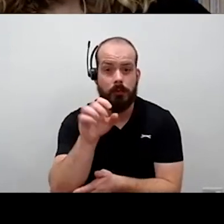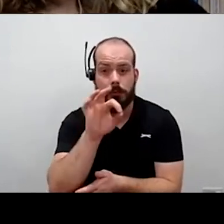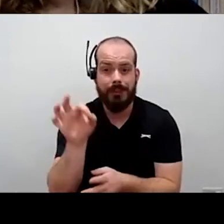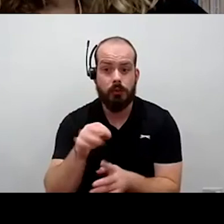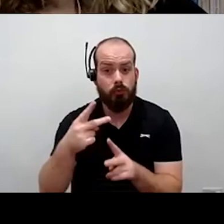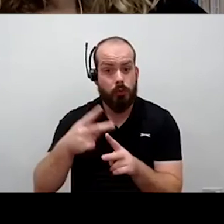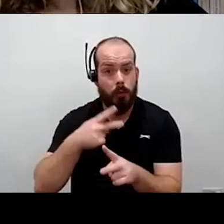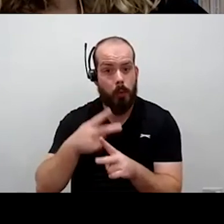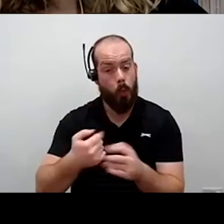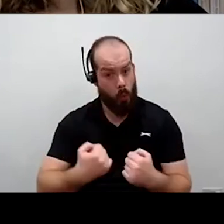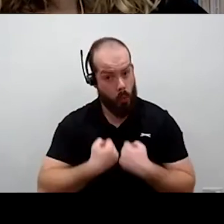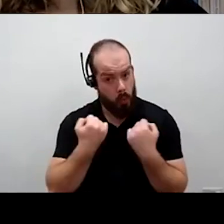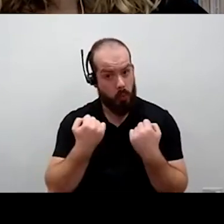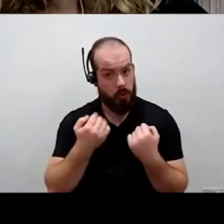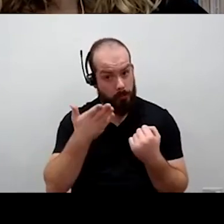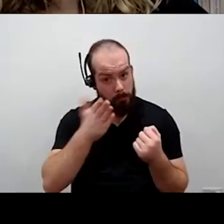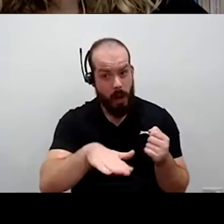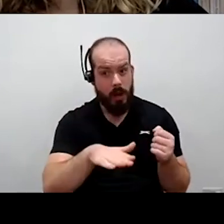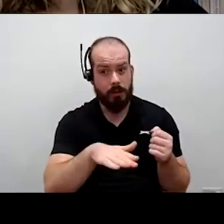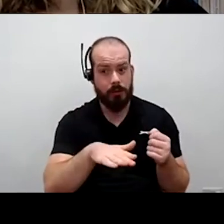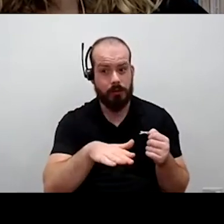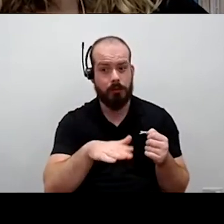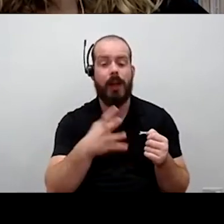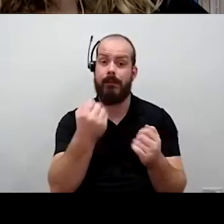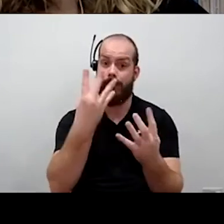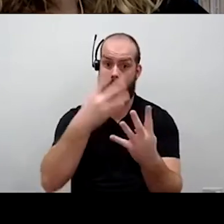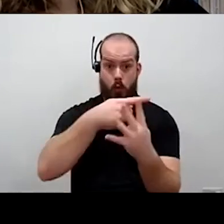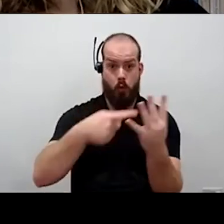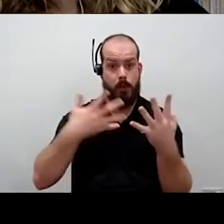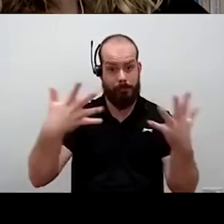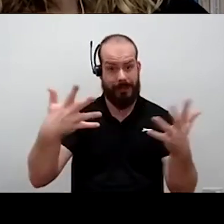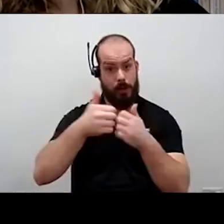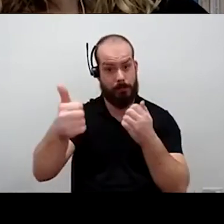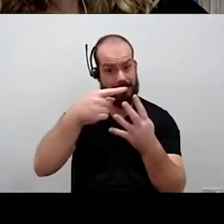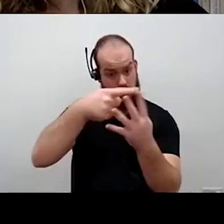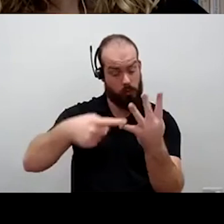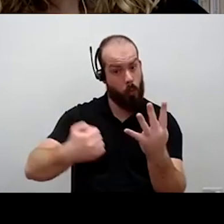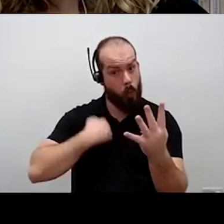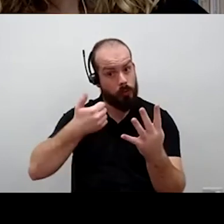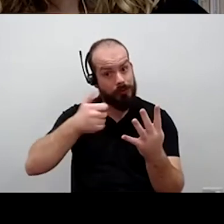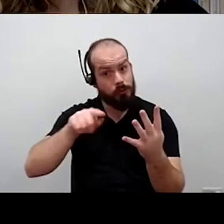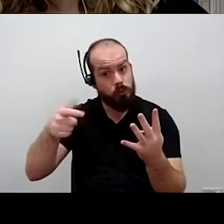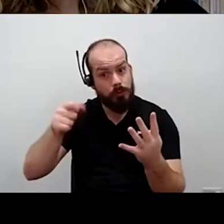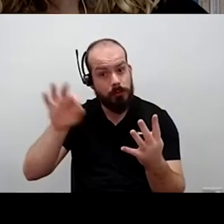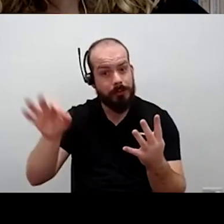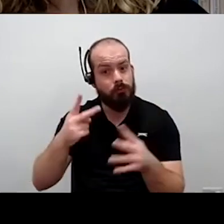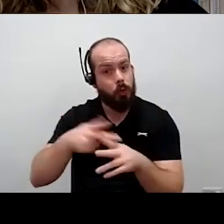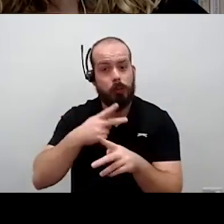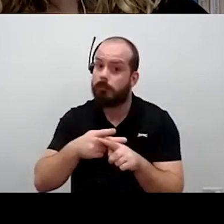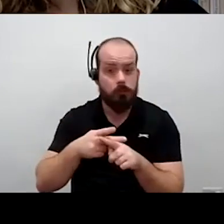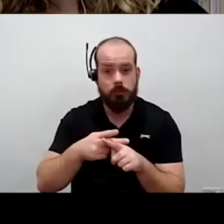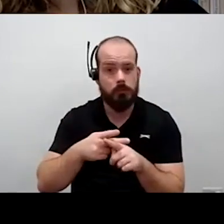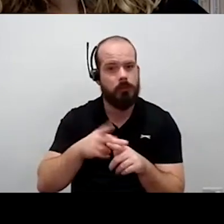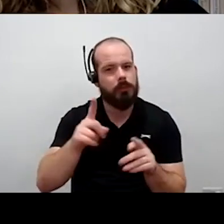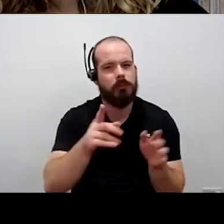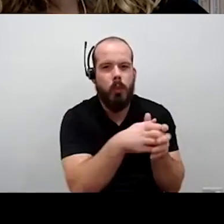was owned not by the big, we have 4 big utilities, not by those 4 big utilities, but by anybody else,